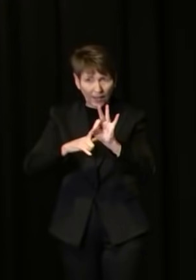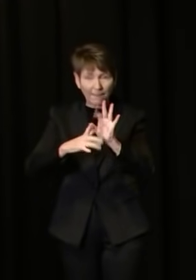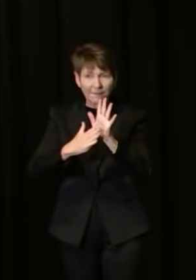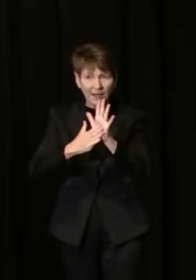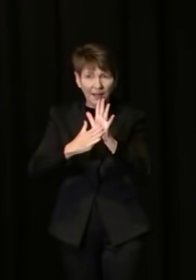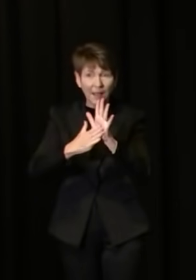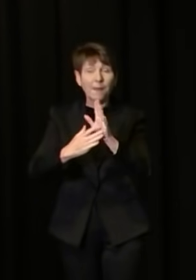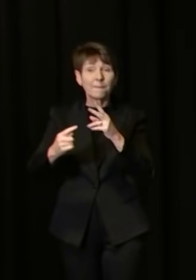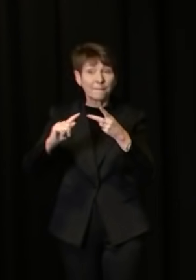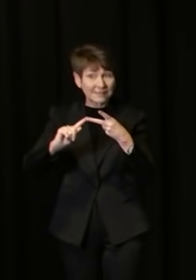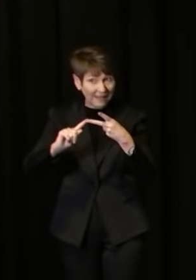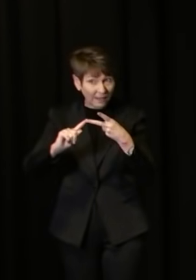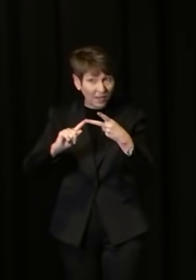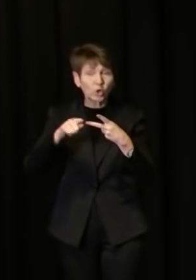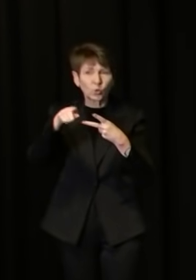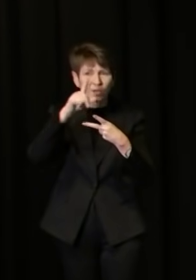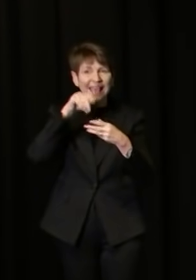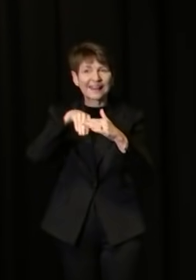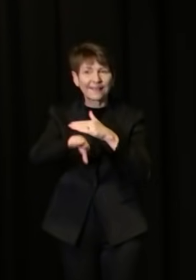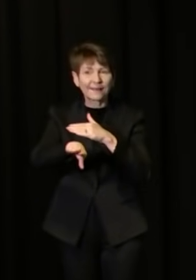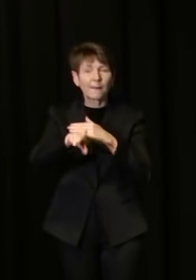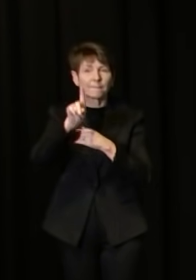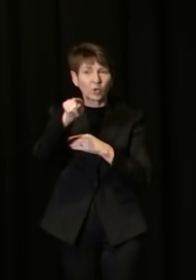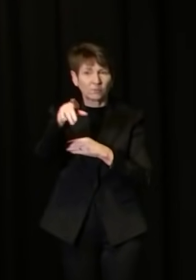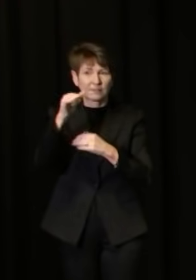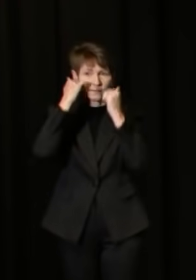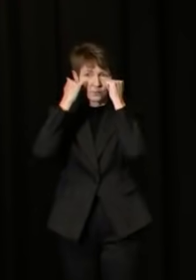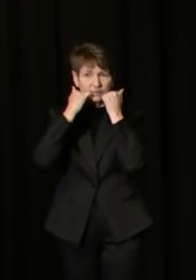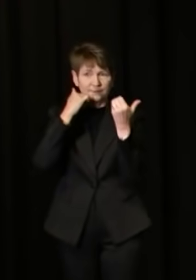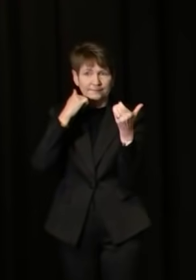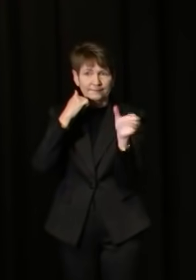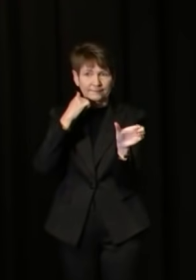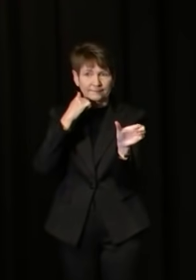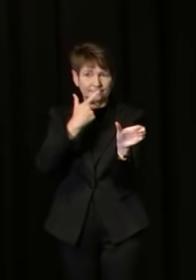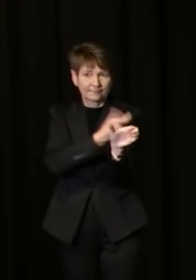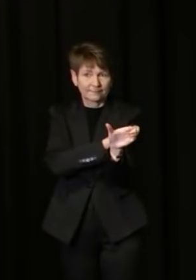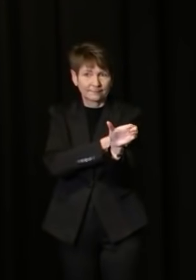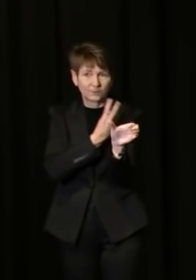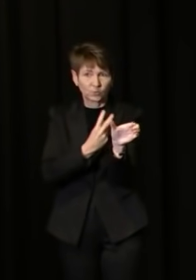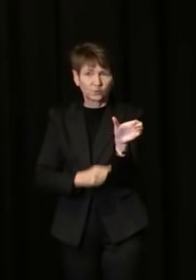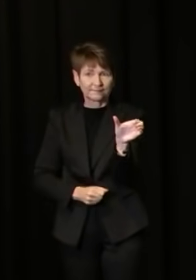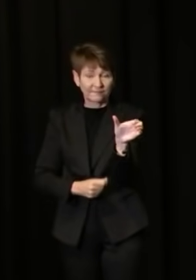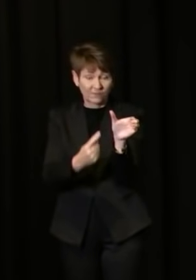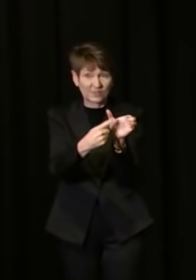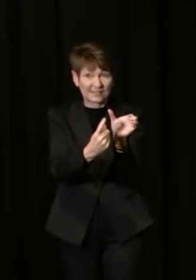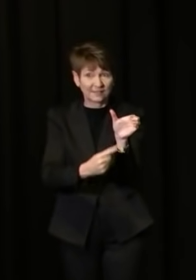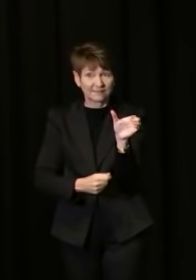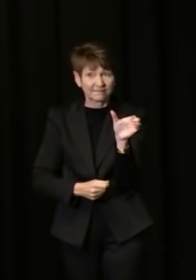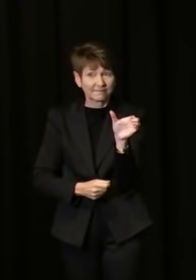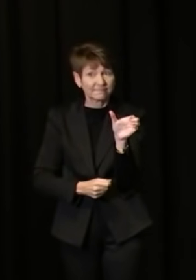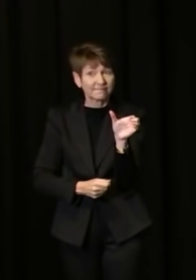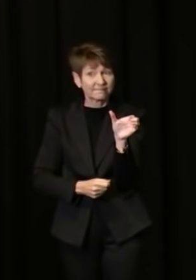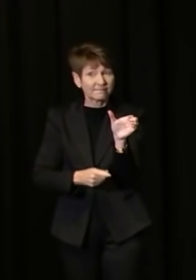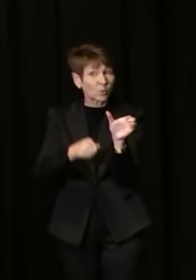vaccinated. So you get access to these settings if you are fully vaccinated as both